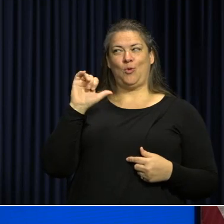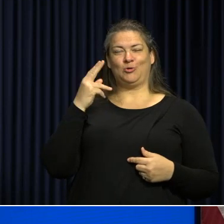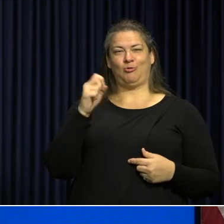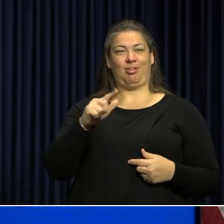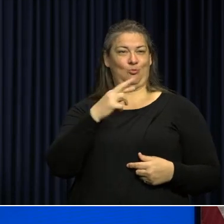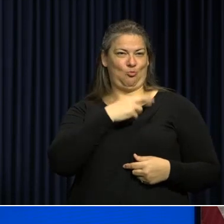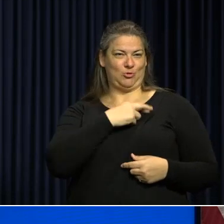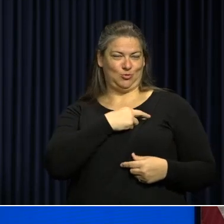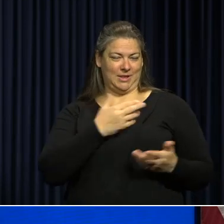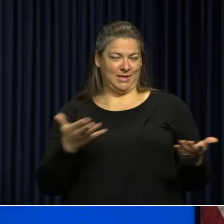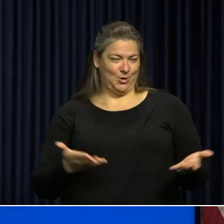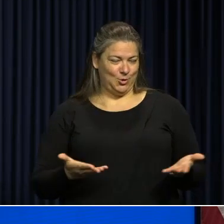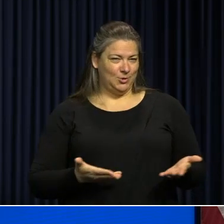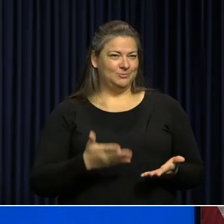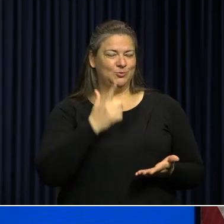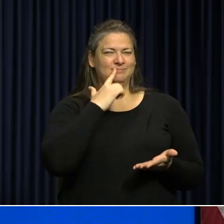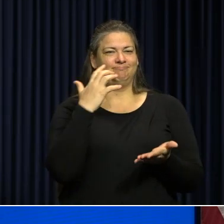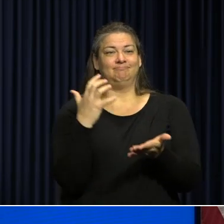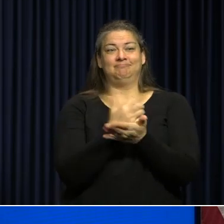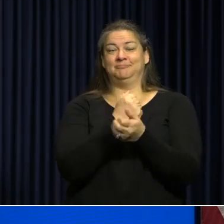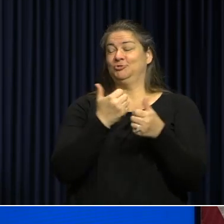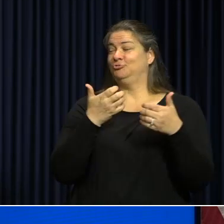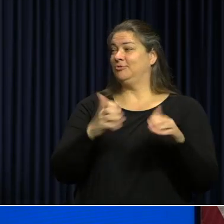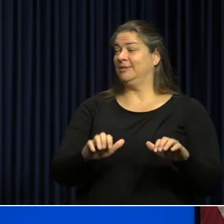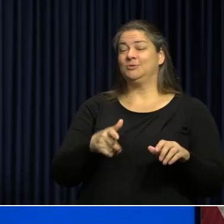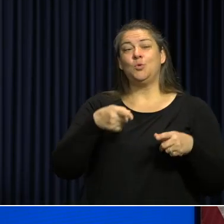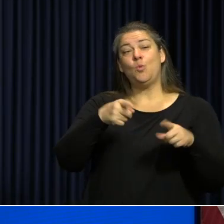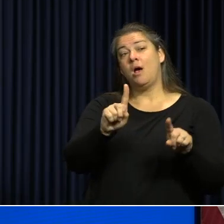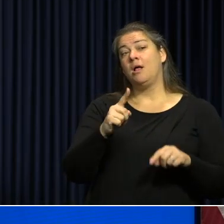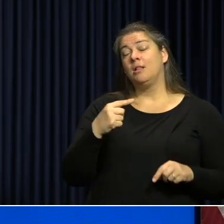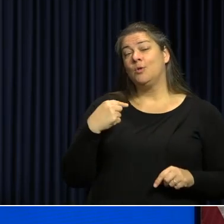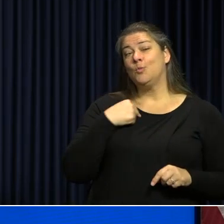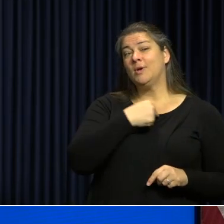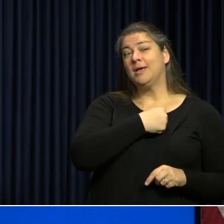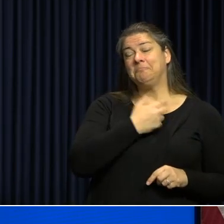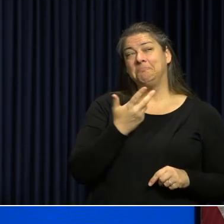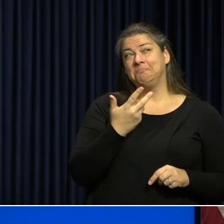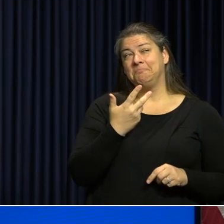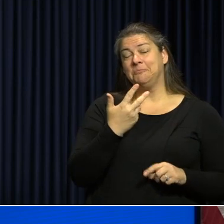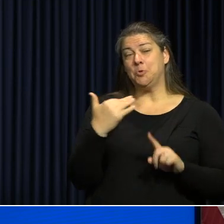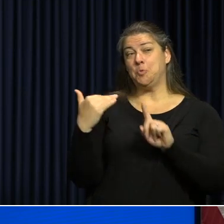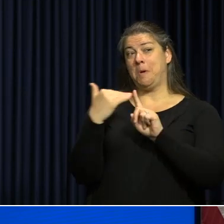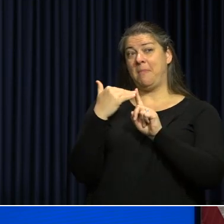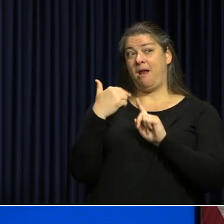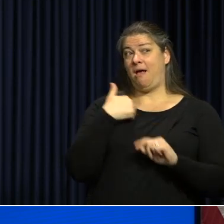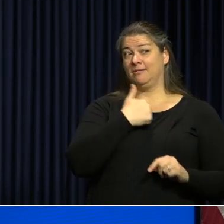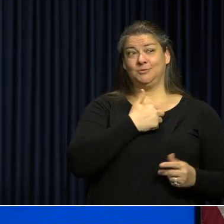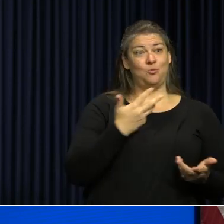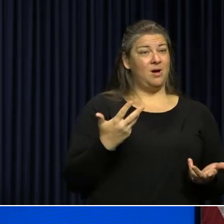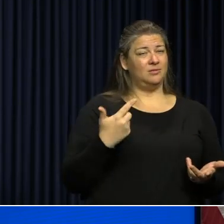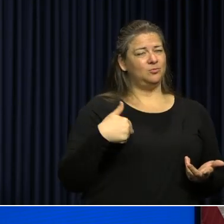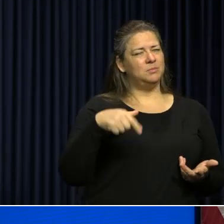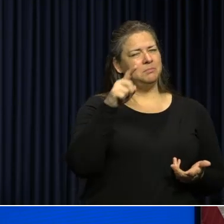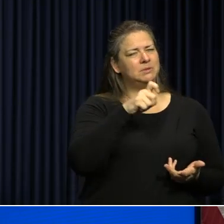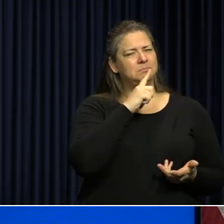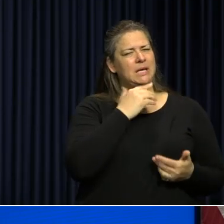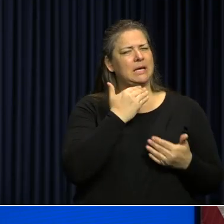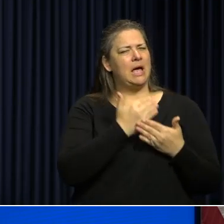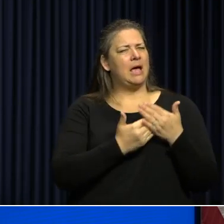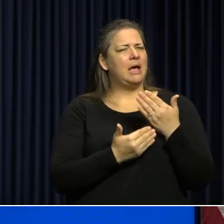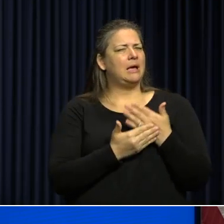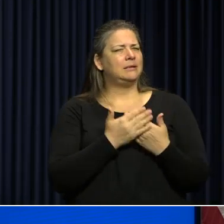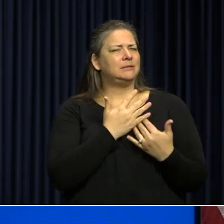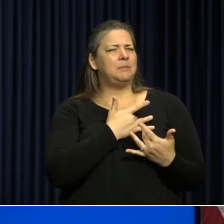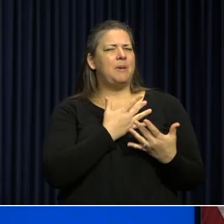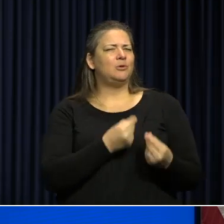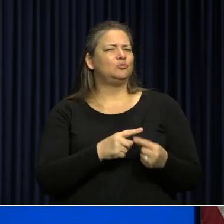today. This is just a chance, as we have been reminded through this, that we have to be kind and compassionate